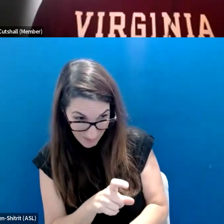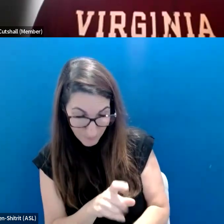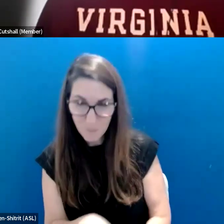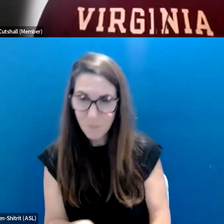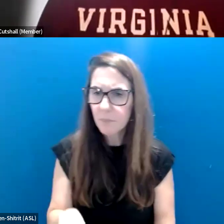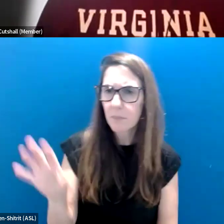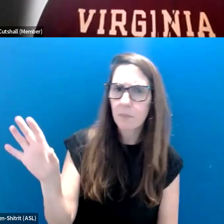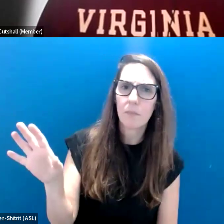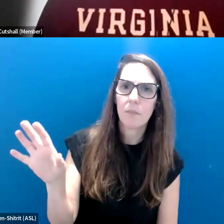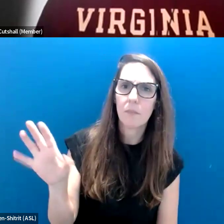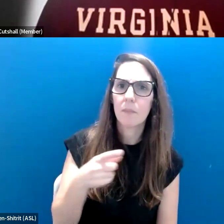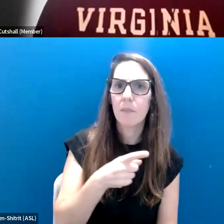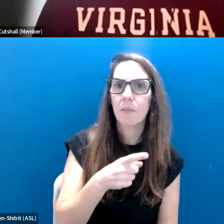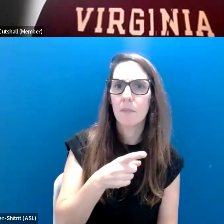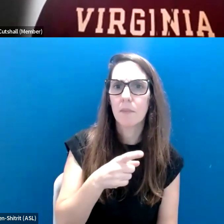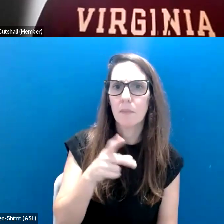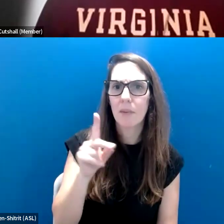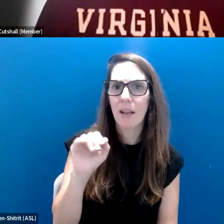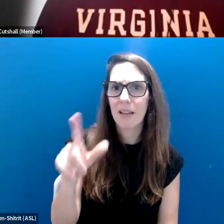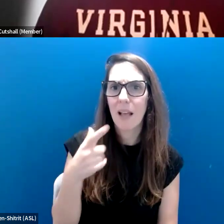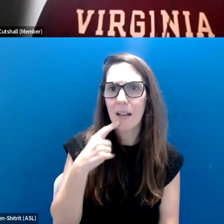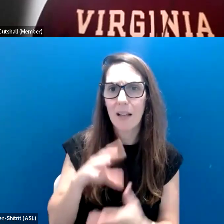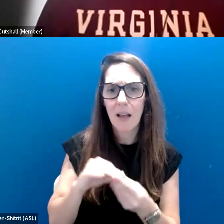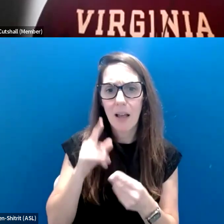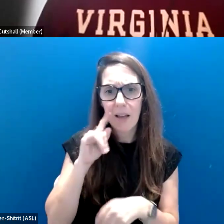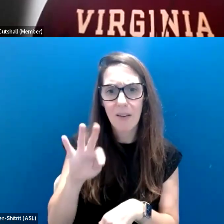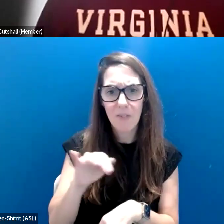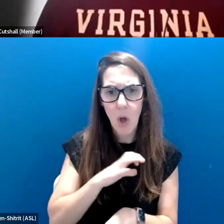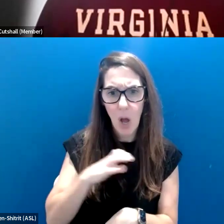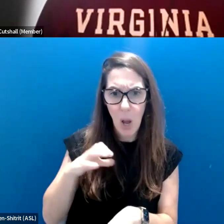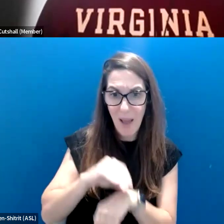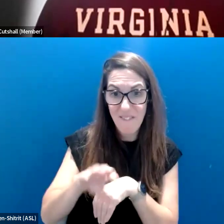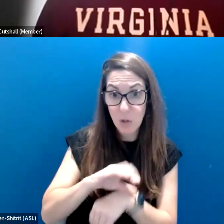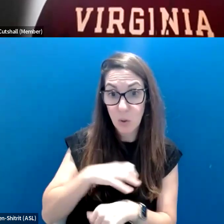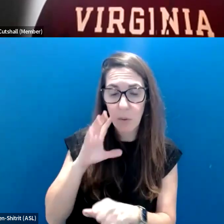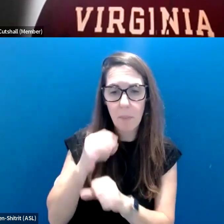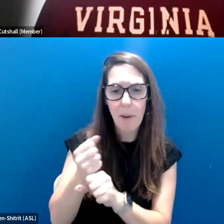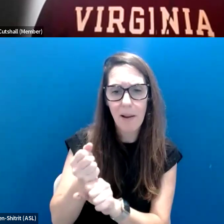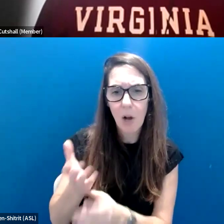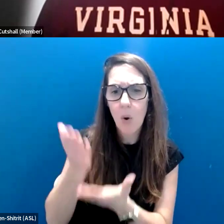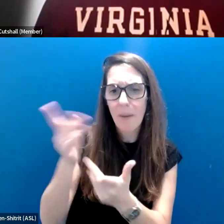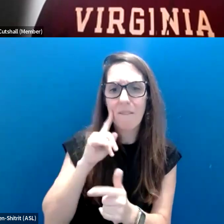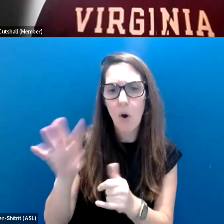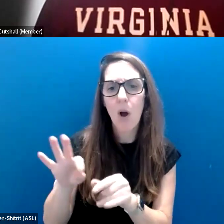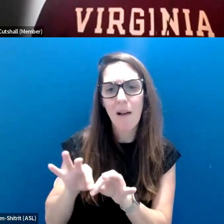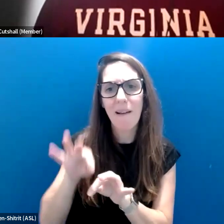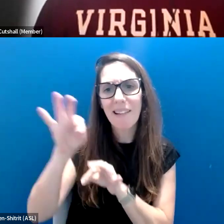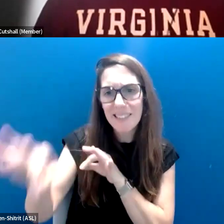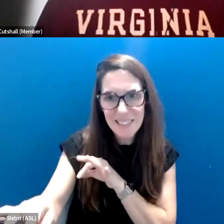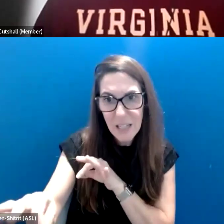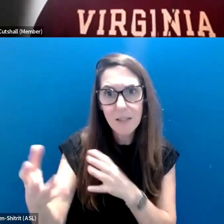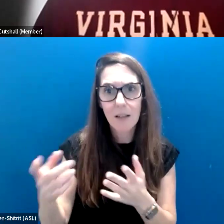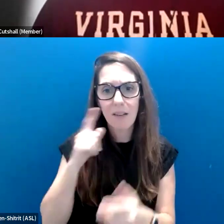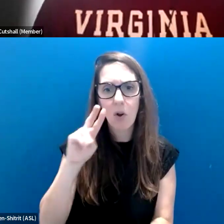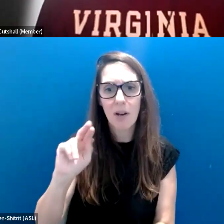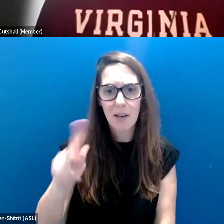If the Federal Advisory Committee were to move forward with making a recommendation to extend the